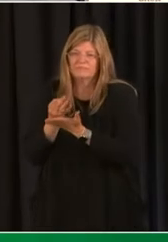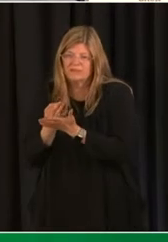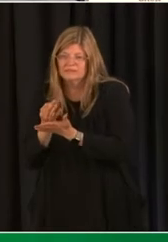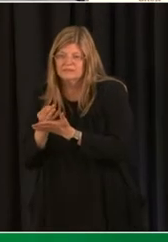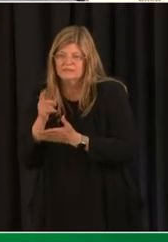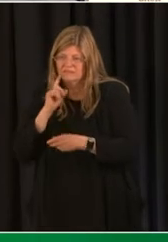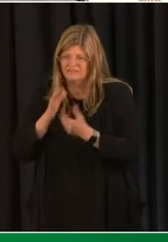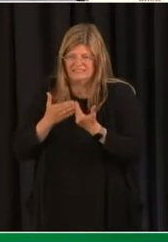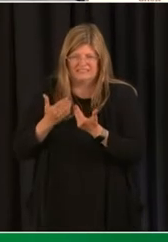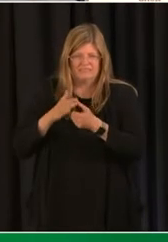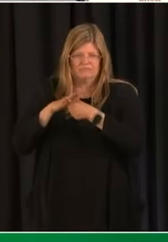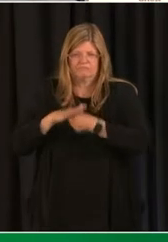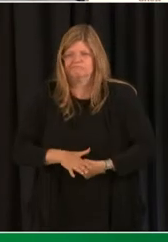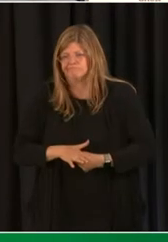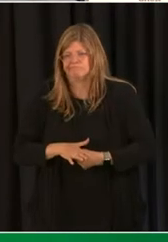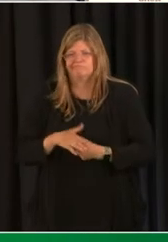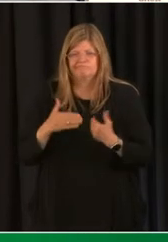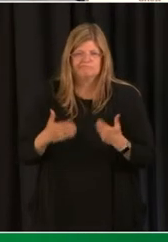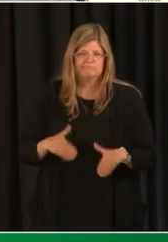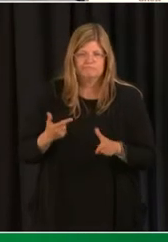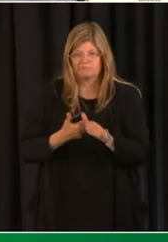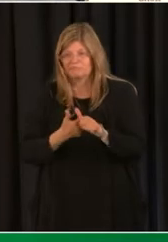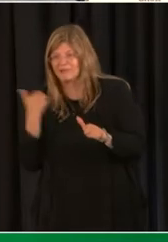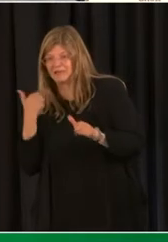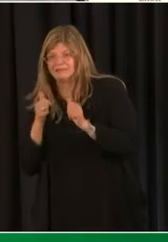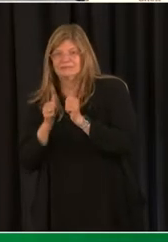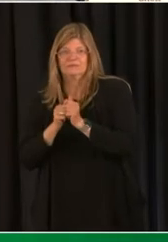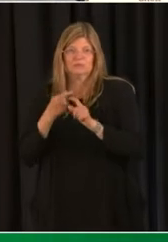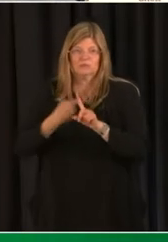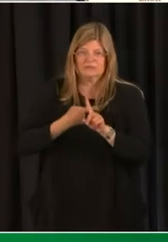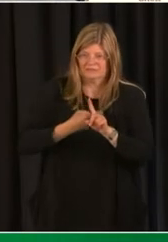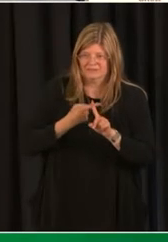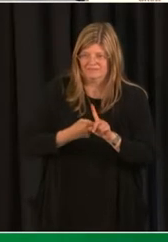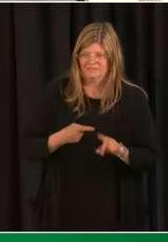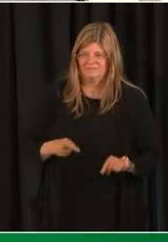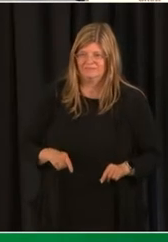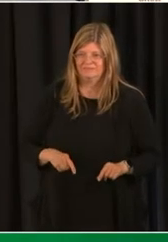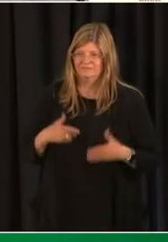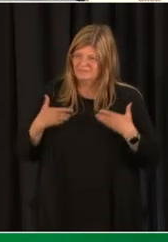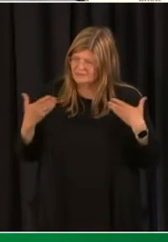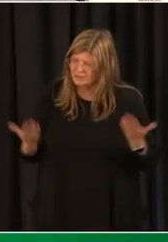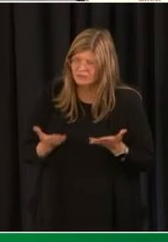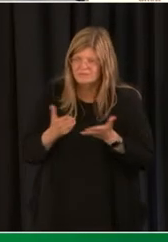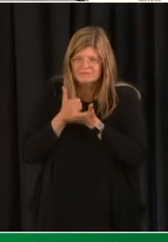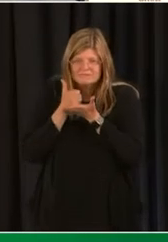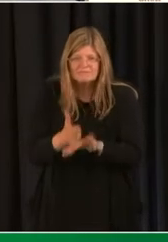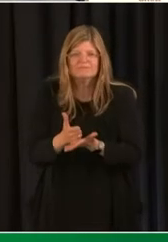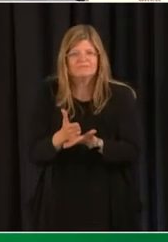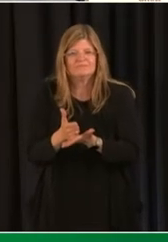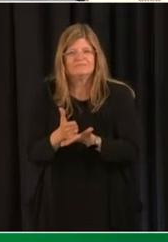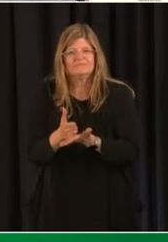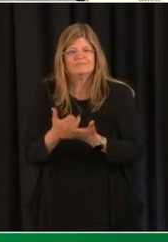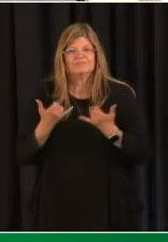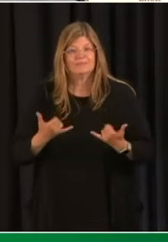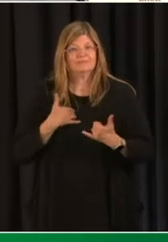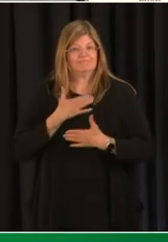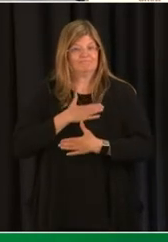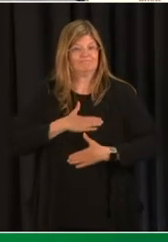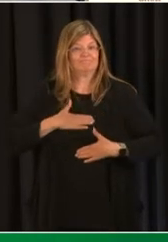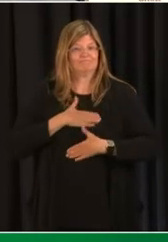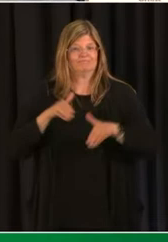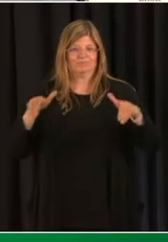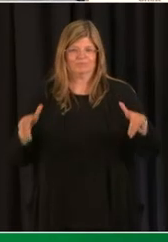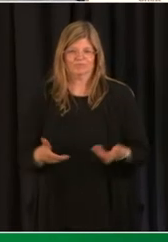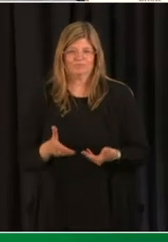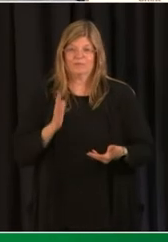stress that comes with knowing that you're behind on your rent and your bills. So we're here to assist you, and with that, I have the pleasure of